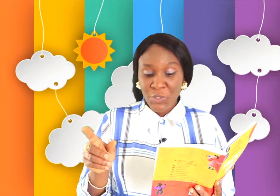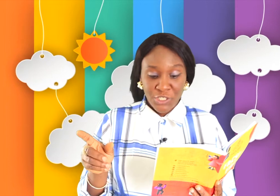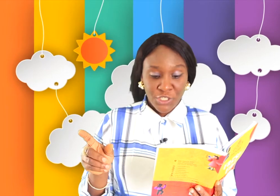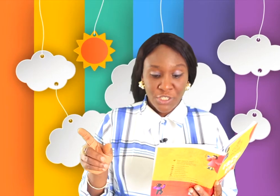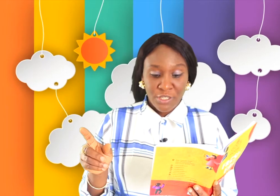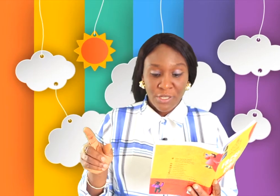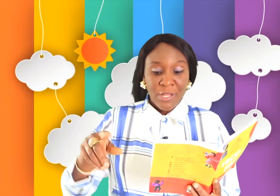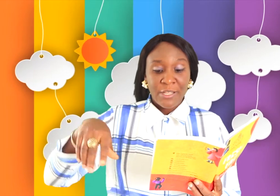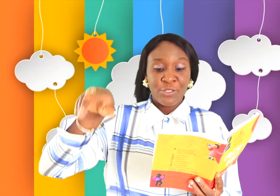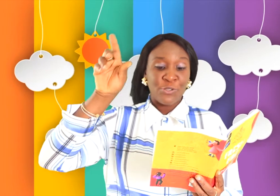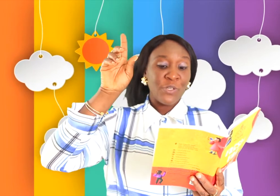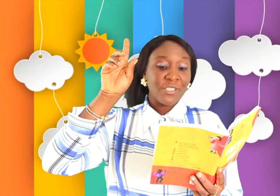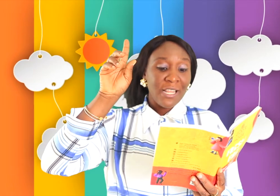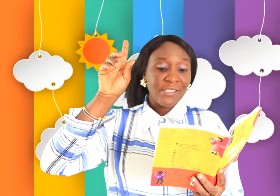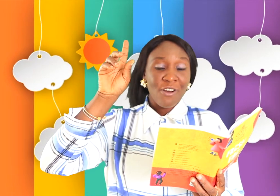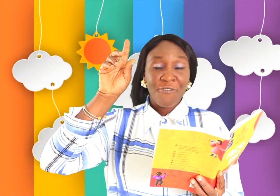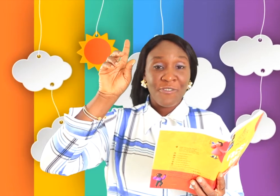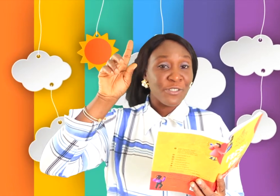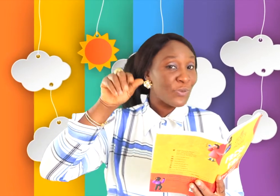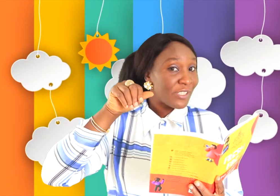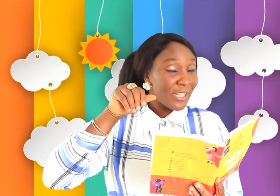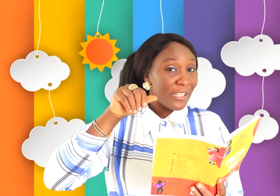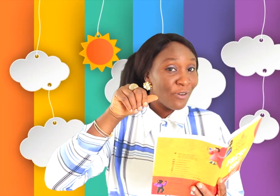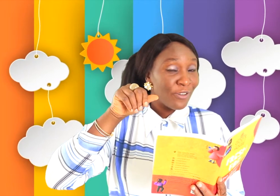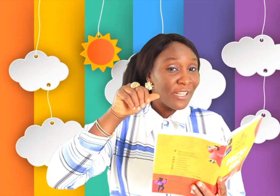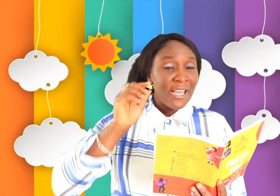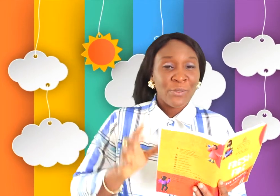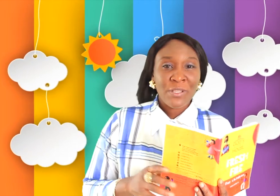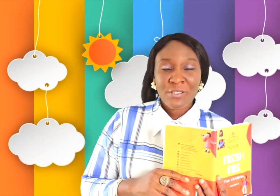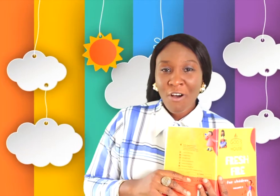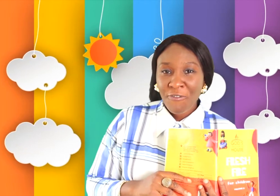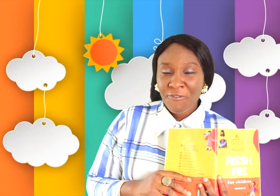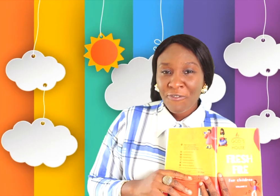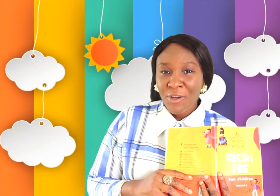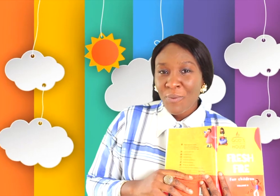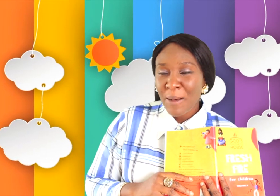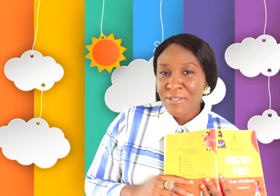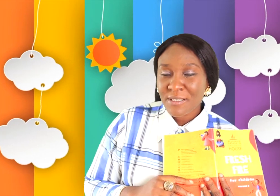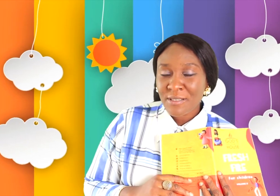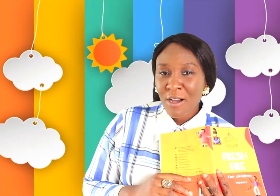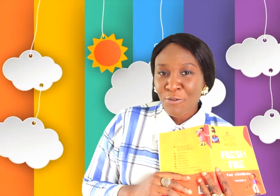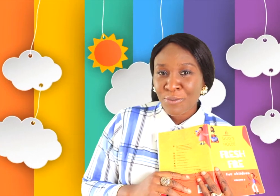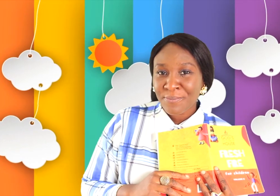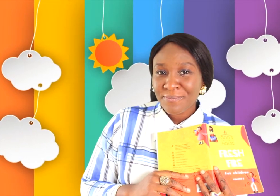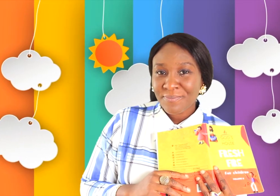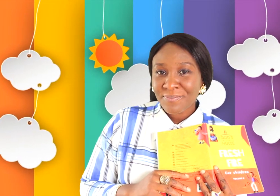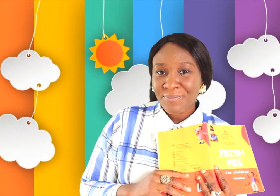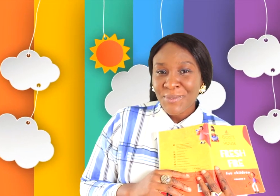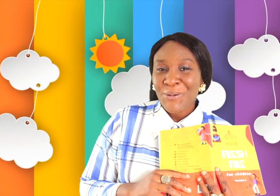about the switch? Like you switch the light off and you switch the light on. And when it's off, what happens in a dark